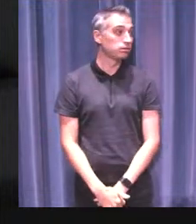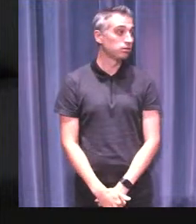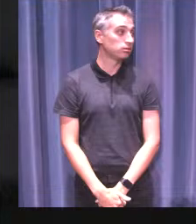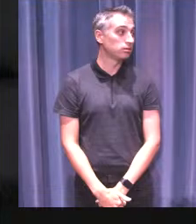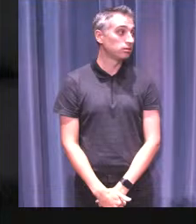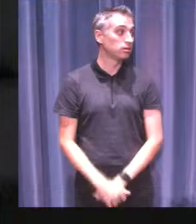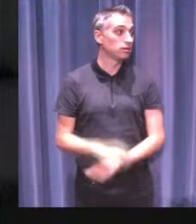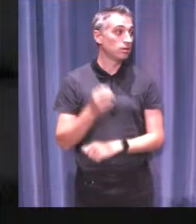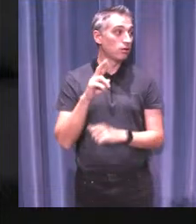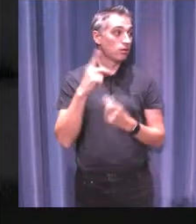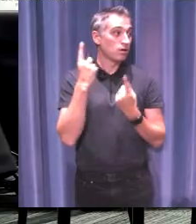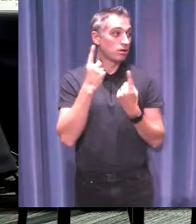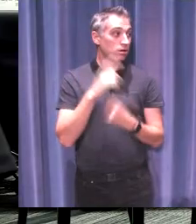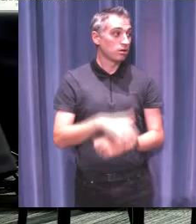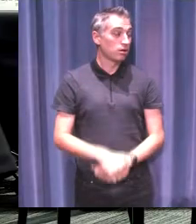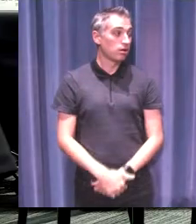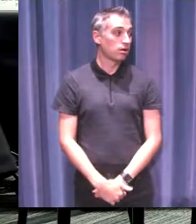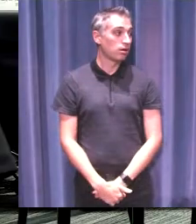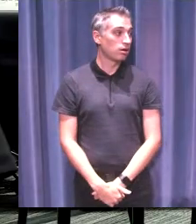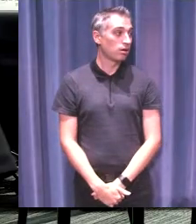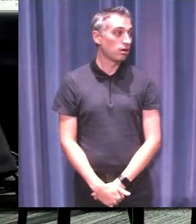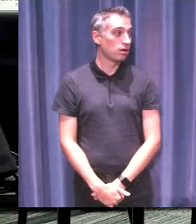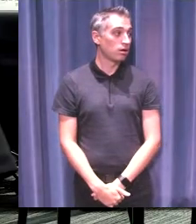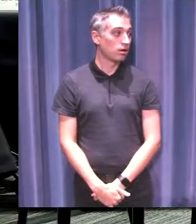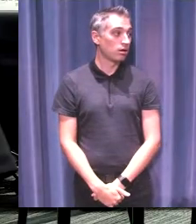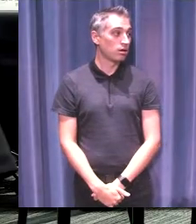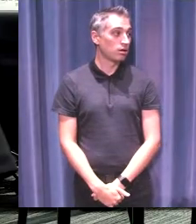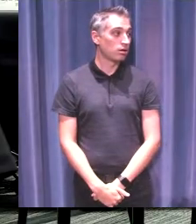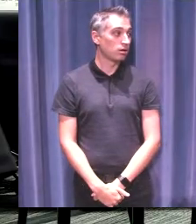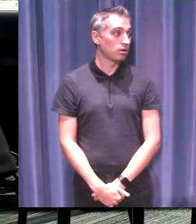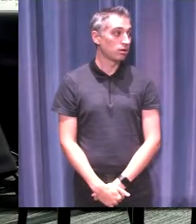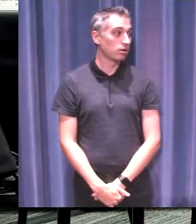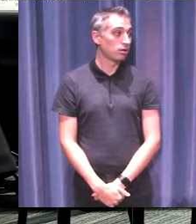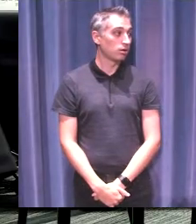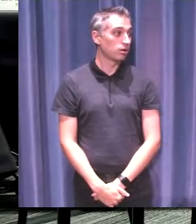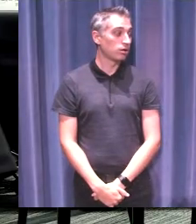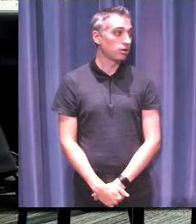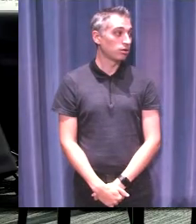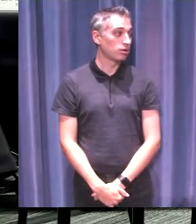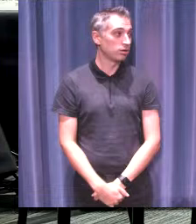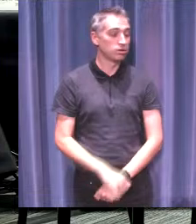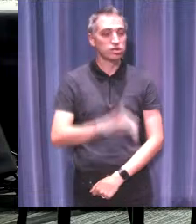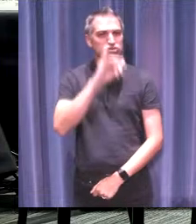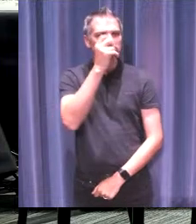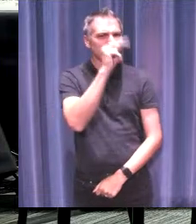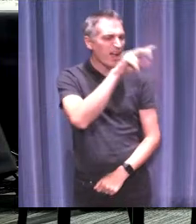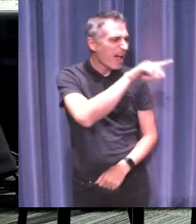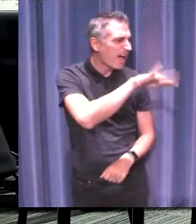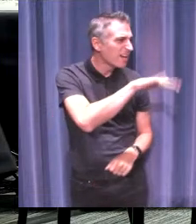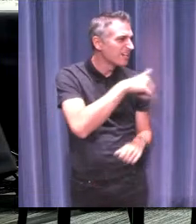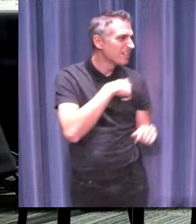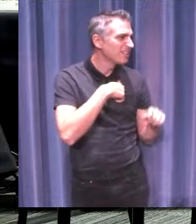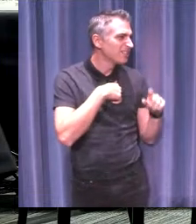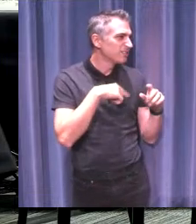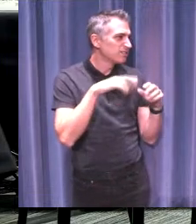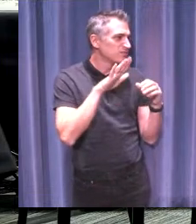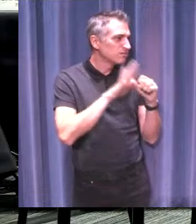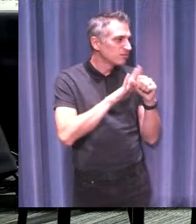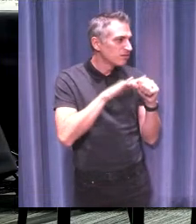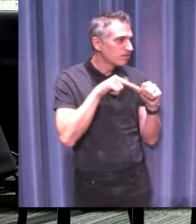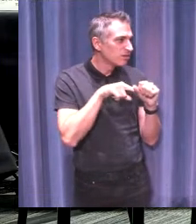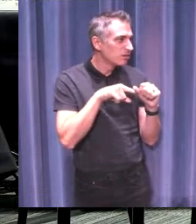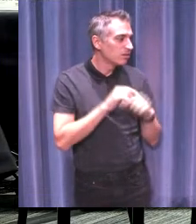Do you have any? I believe that. John, you put your microphone on because I couldn't hear you.